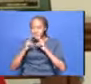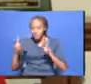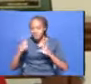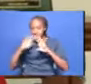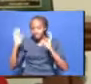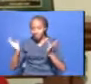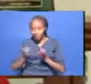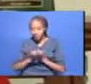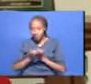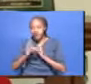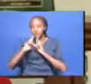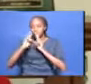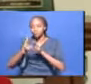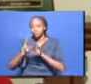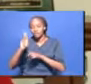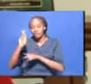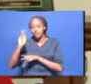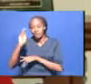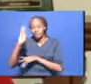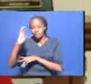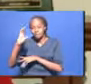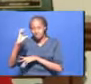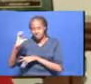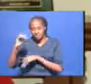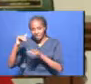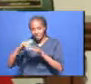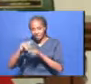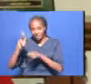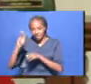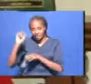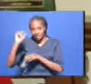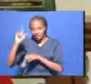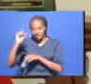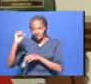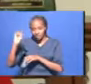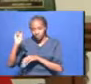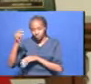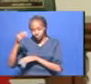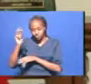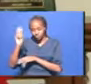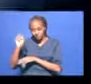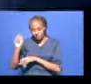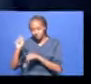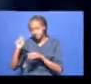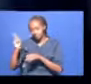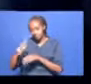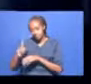Reporting for KBC from Kileleshwa in Nairobi County, I'm Nisi Imano.